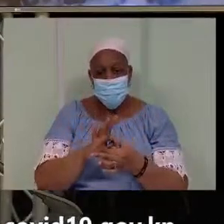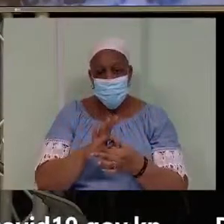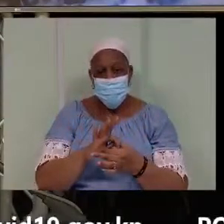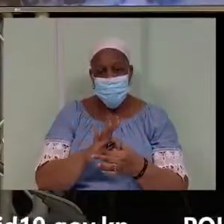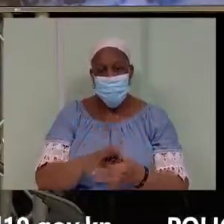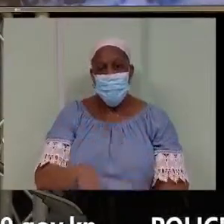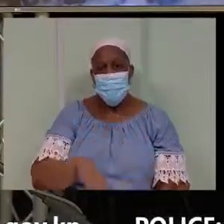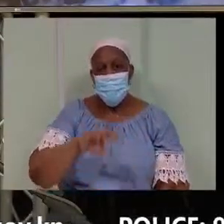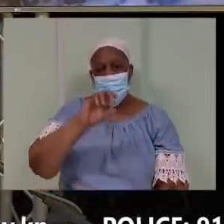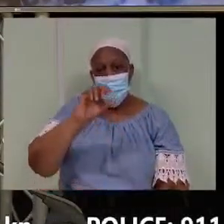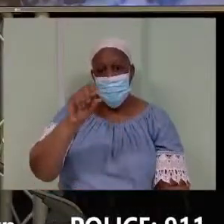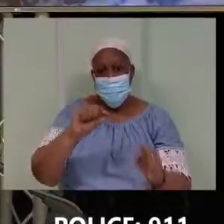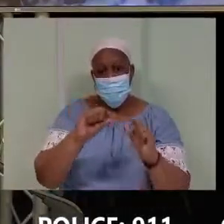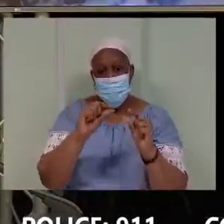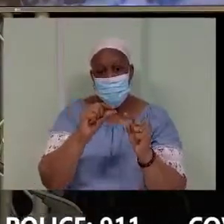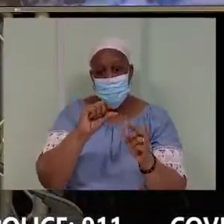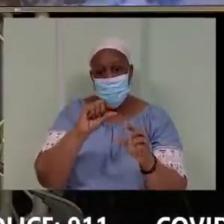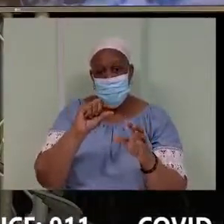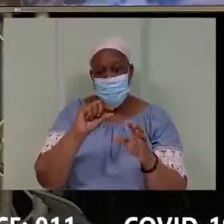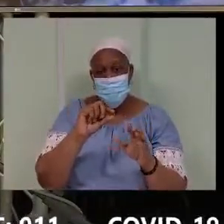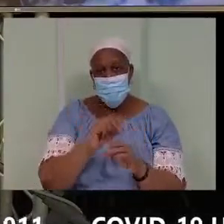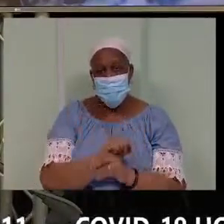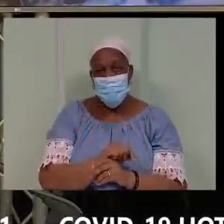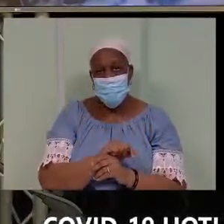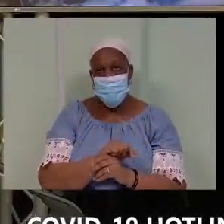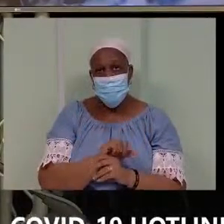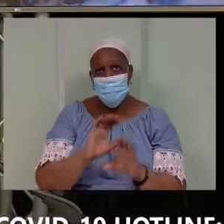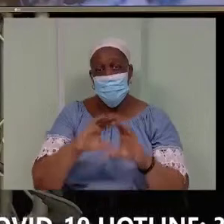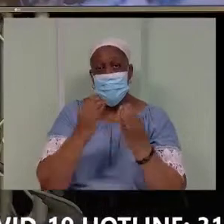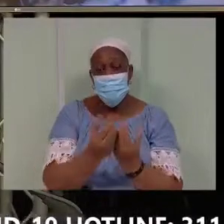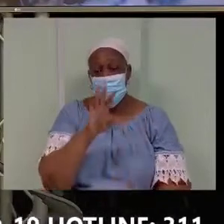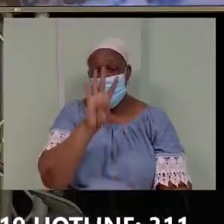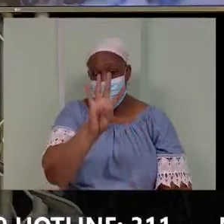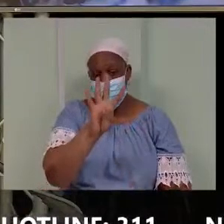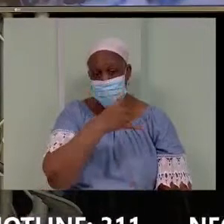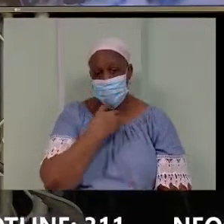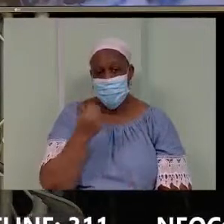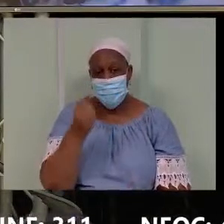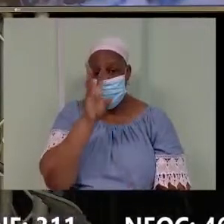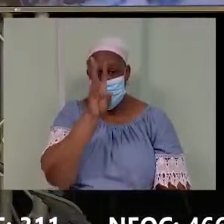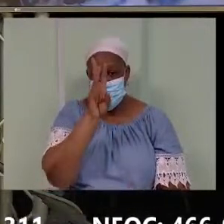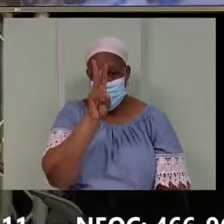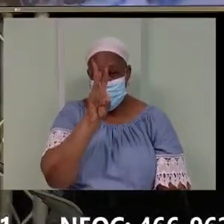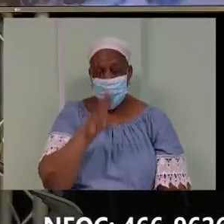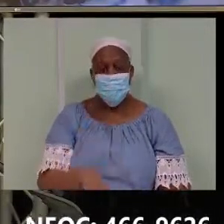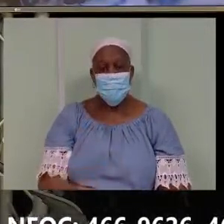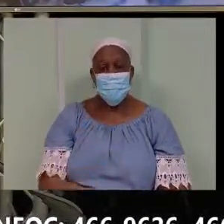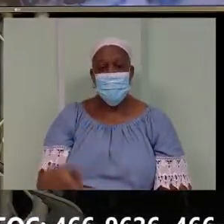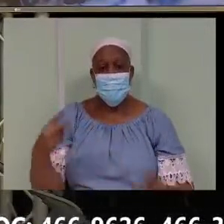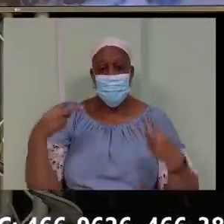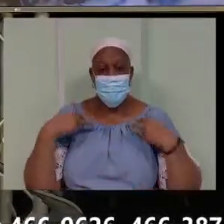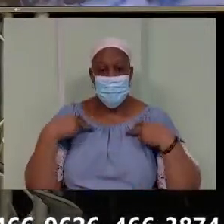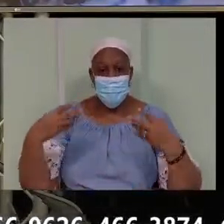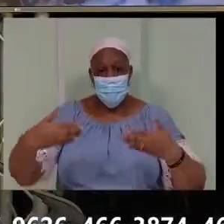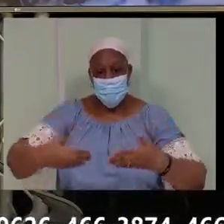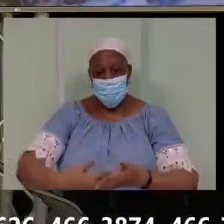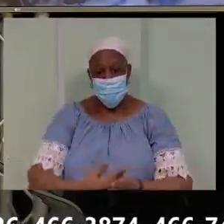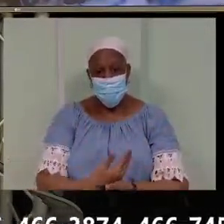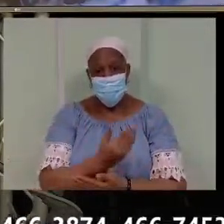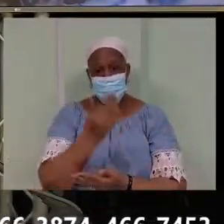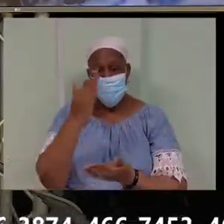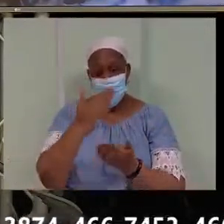additional training for the piloting of the new curriculum at that level, grades 4 and grade